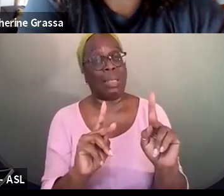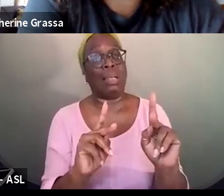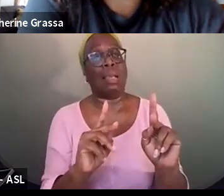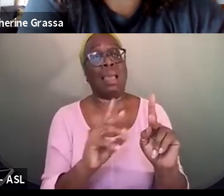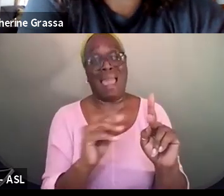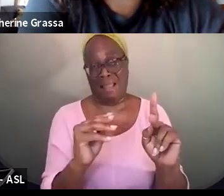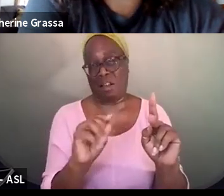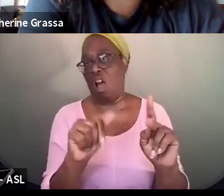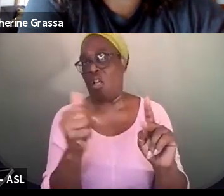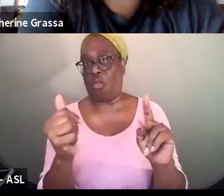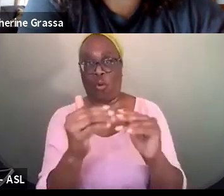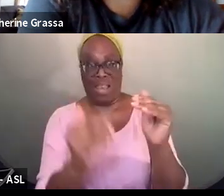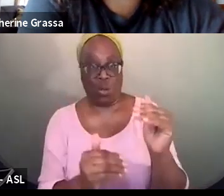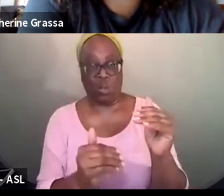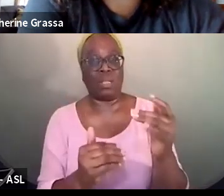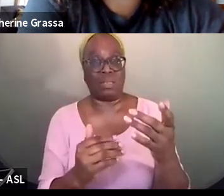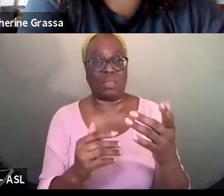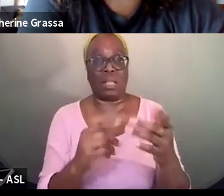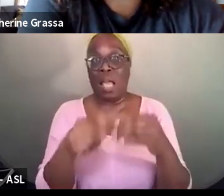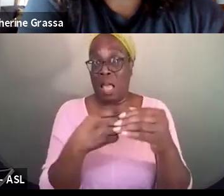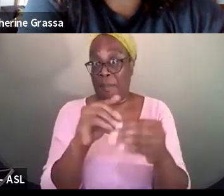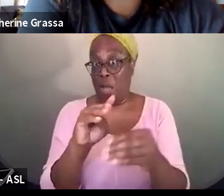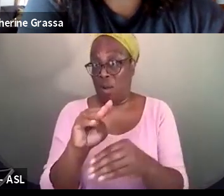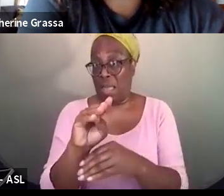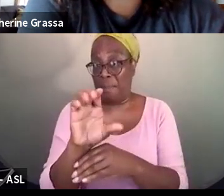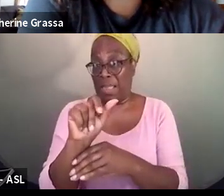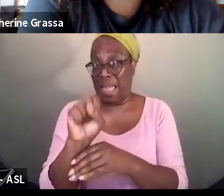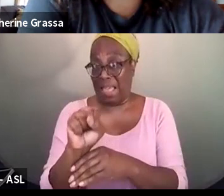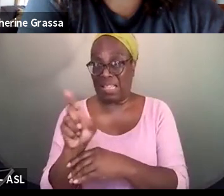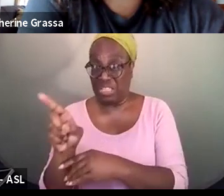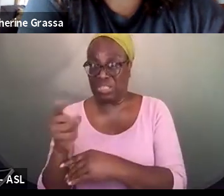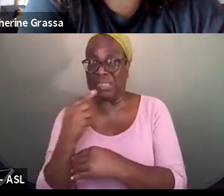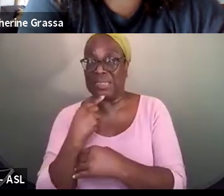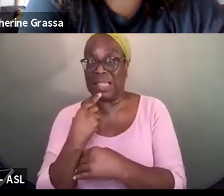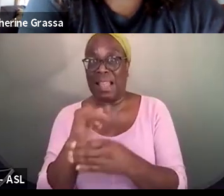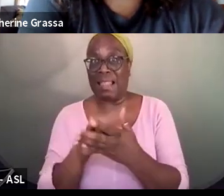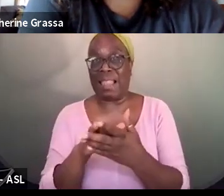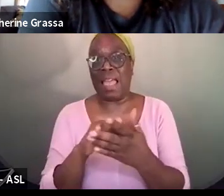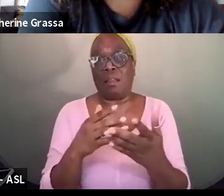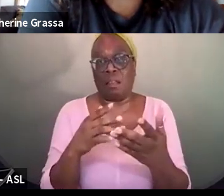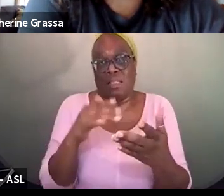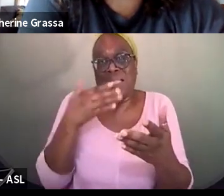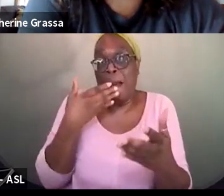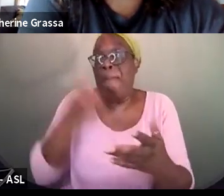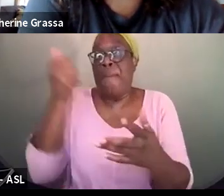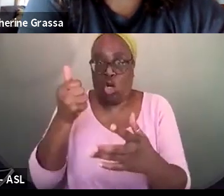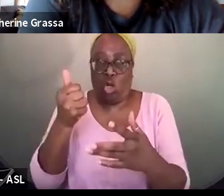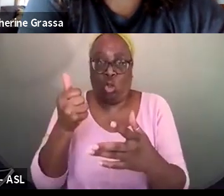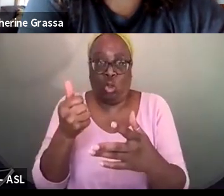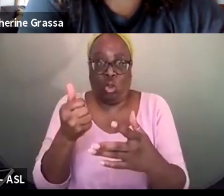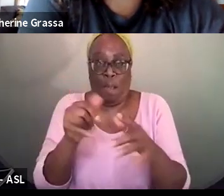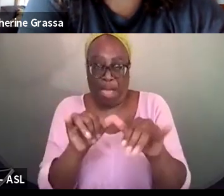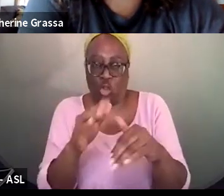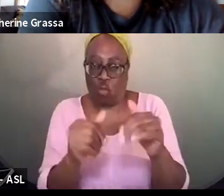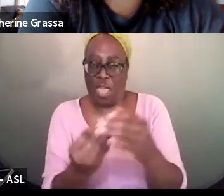inequity. About the MCAS, she did say that it was a better measure than MAP growth test,